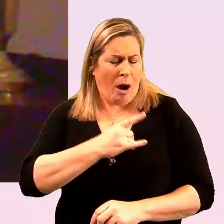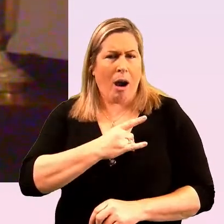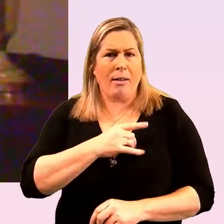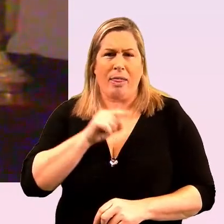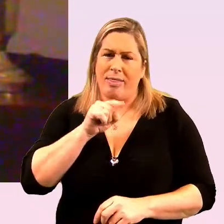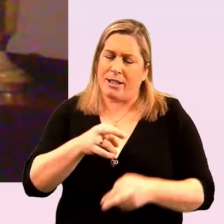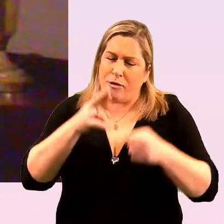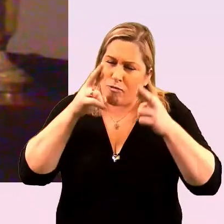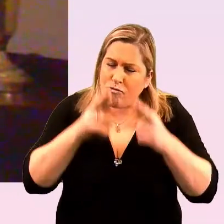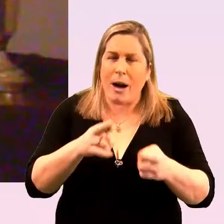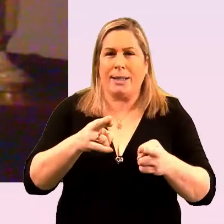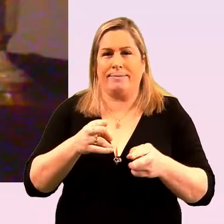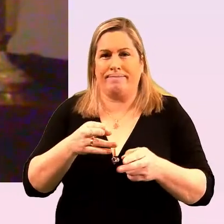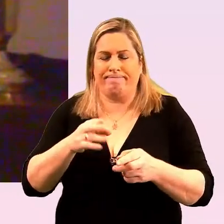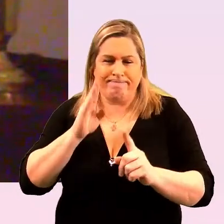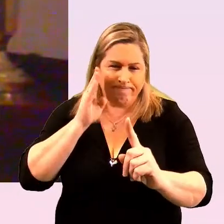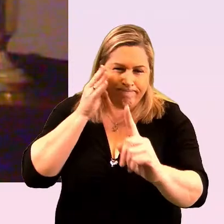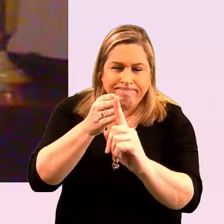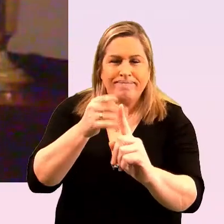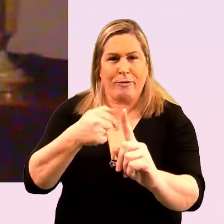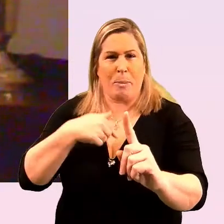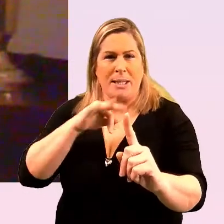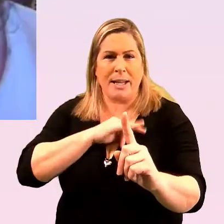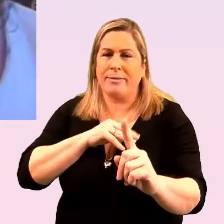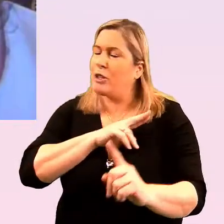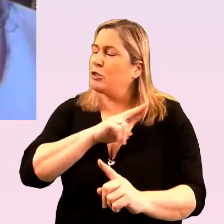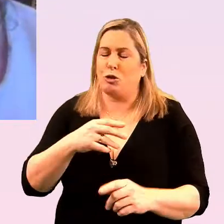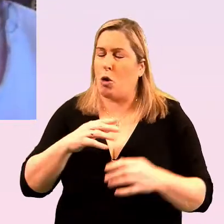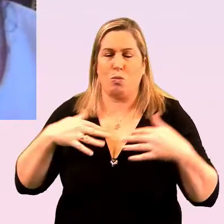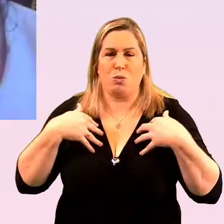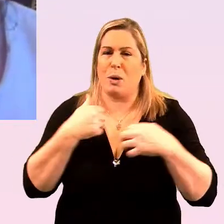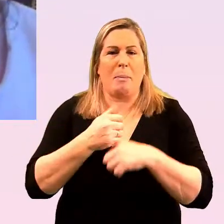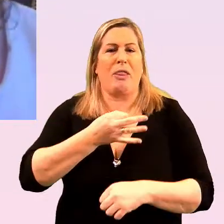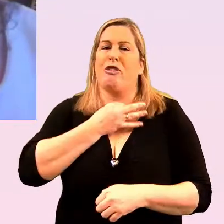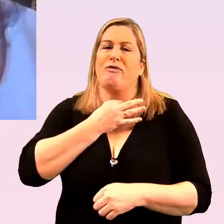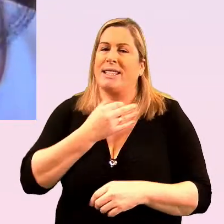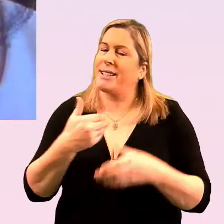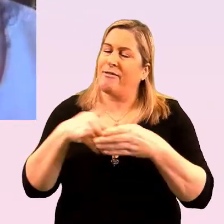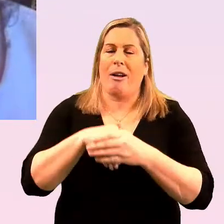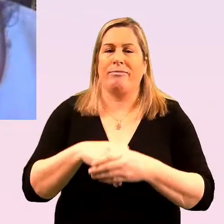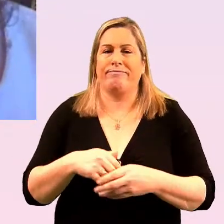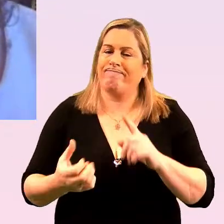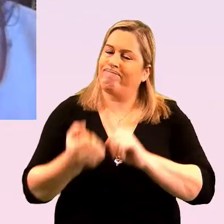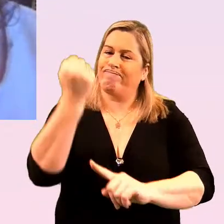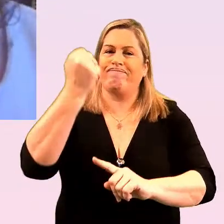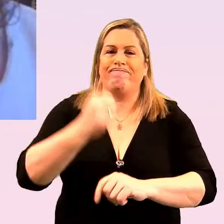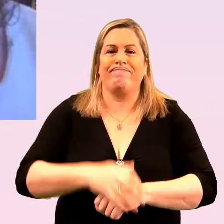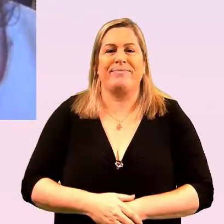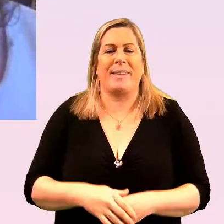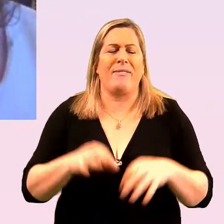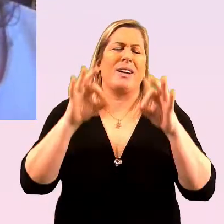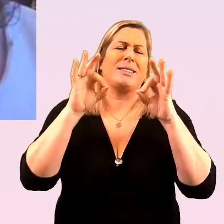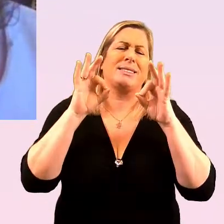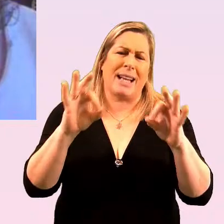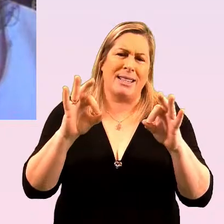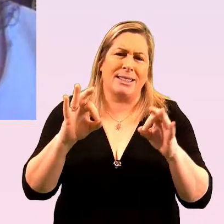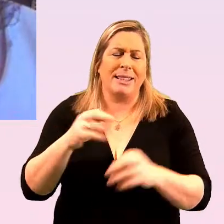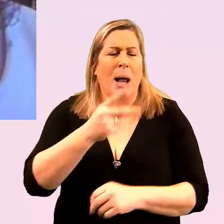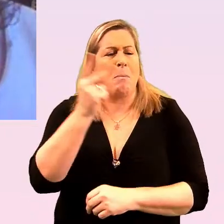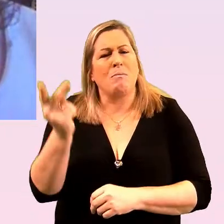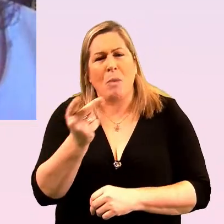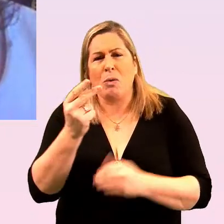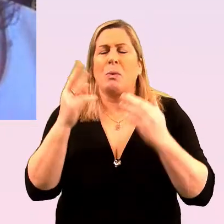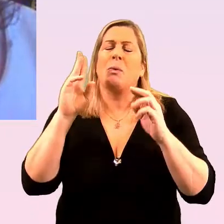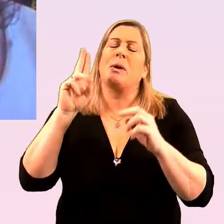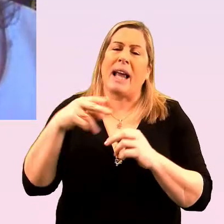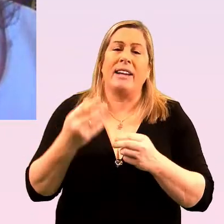pathway for you, don't be afraid to take a risk. Absolutely fantastic. And Siobhan and Shauna, we can find you